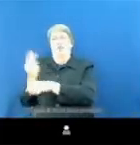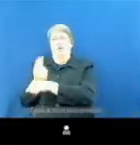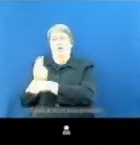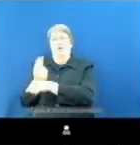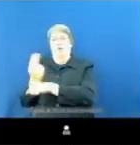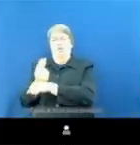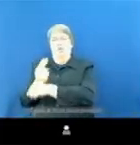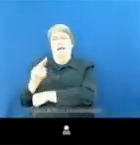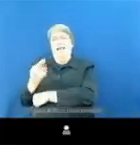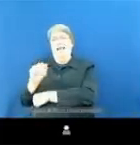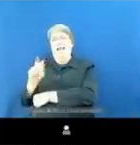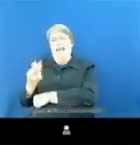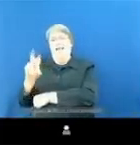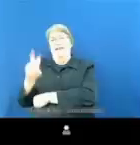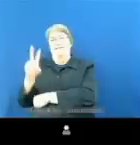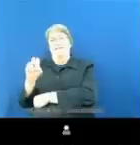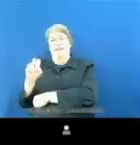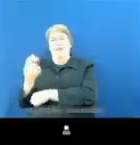or a specialist.